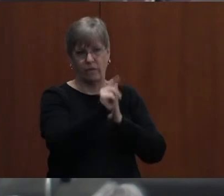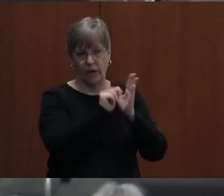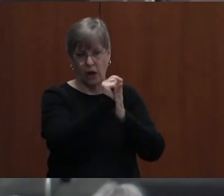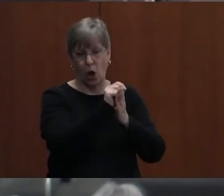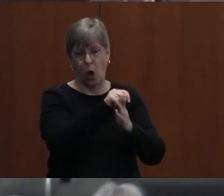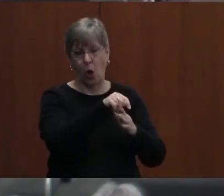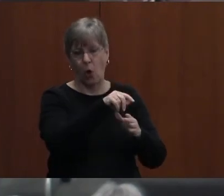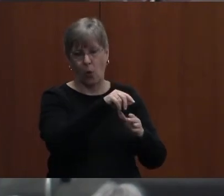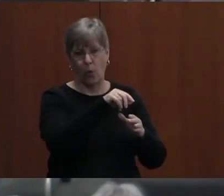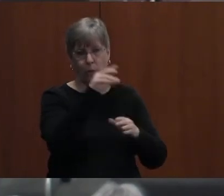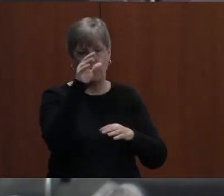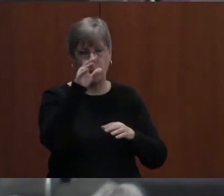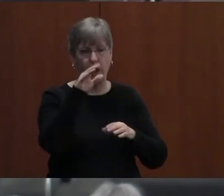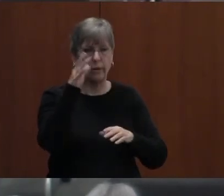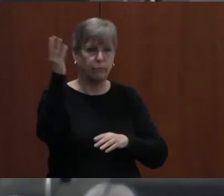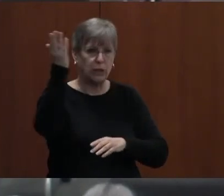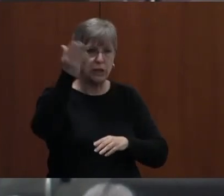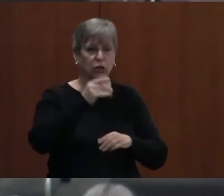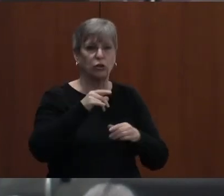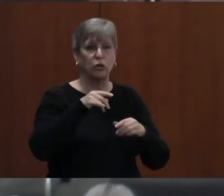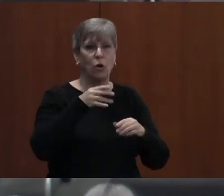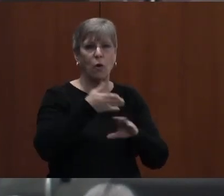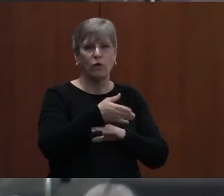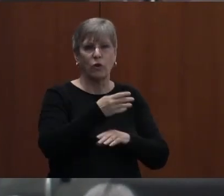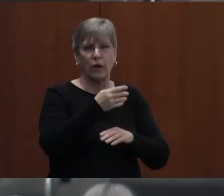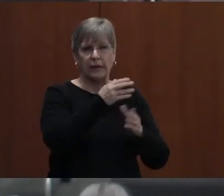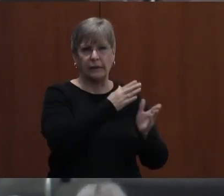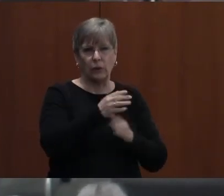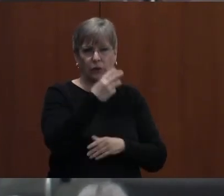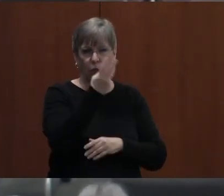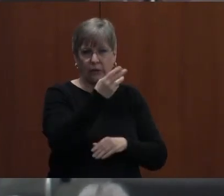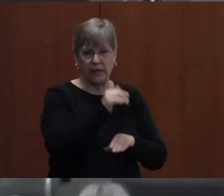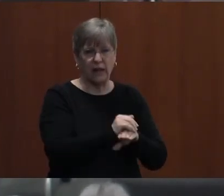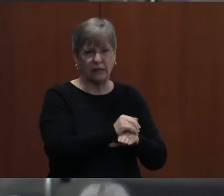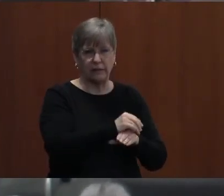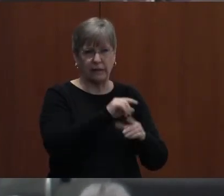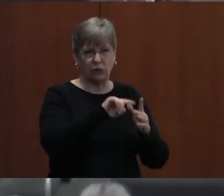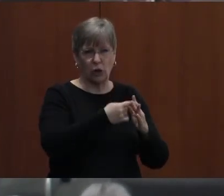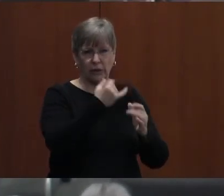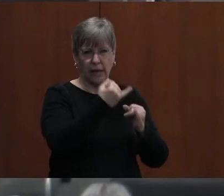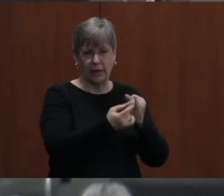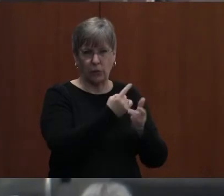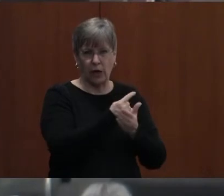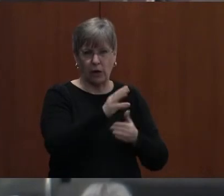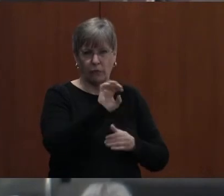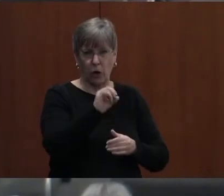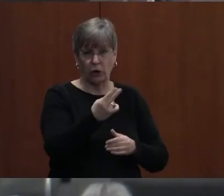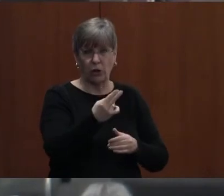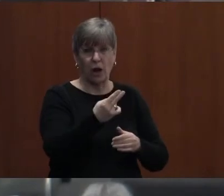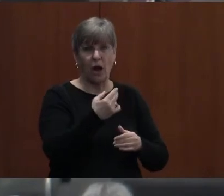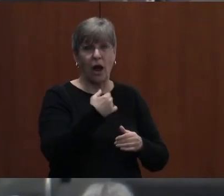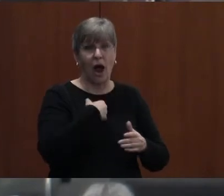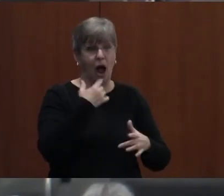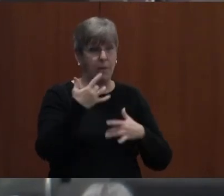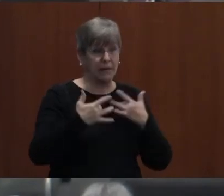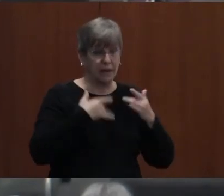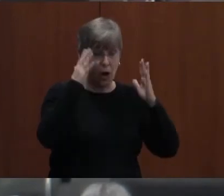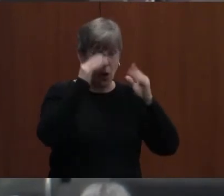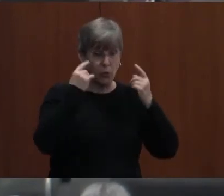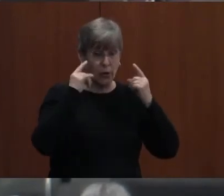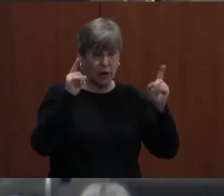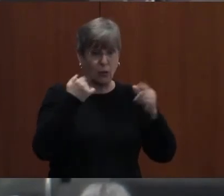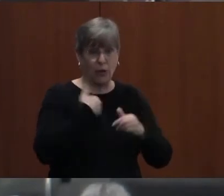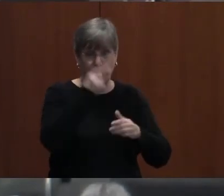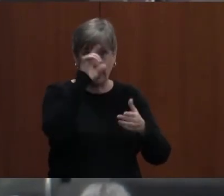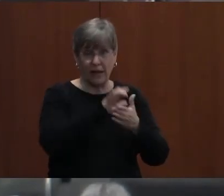series of Wednesday nights. And I think they start the last week in March. Also excited, I hope to announce what we